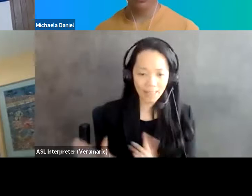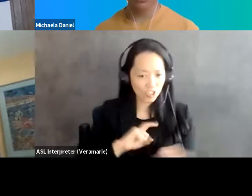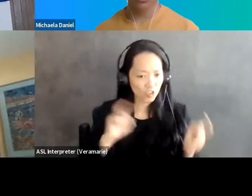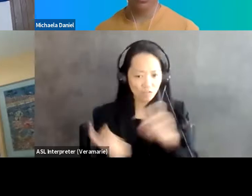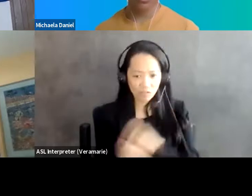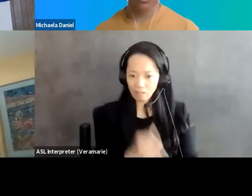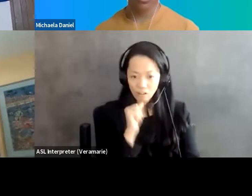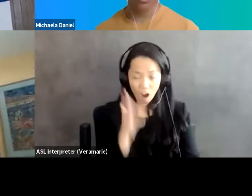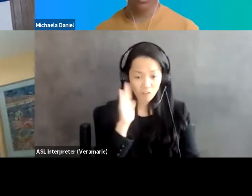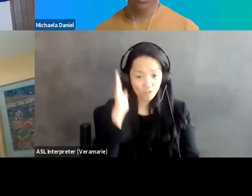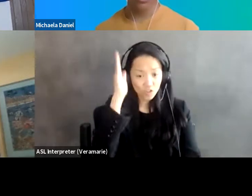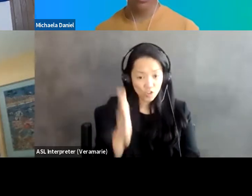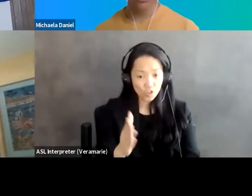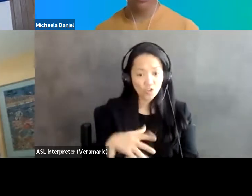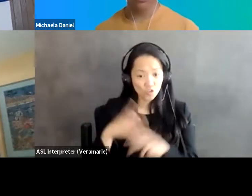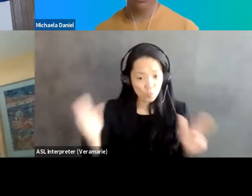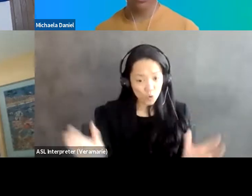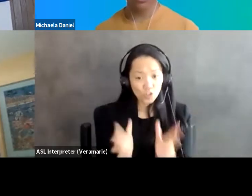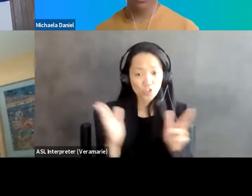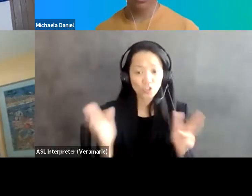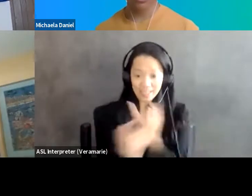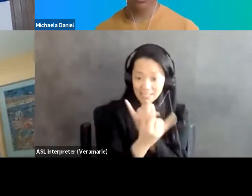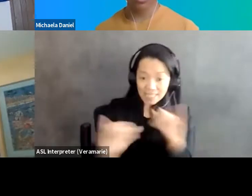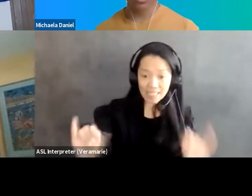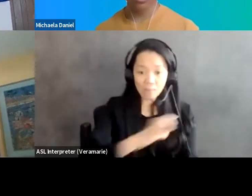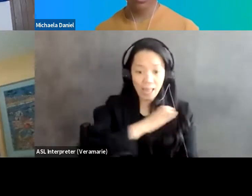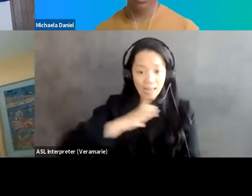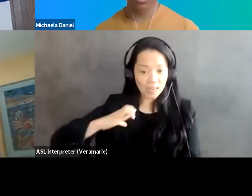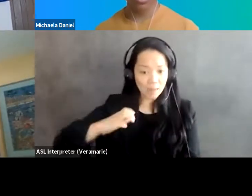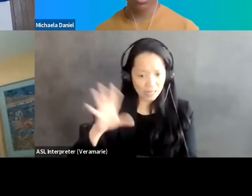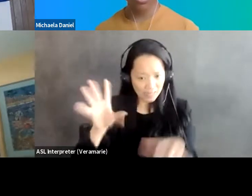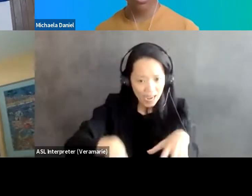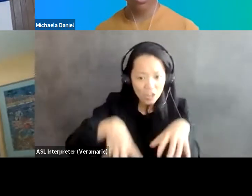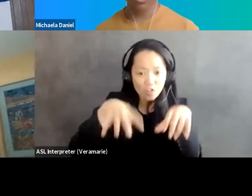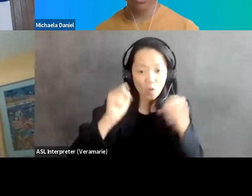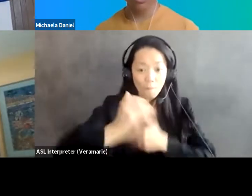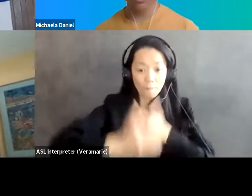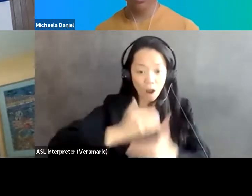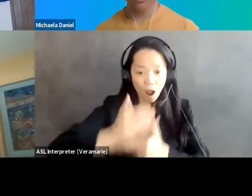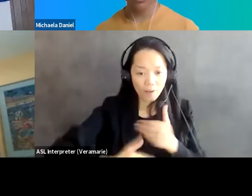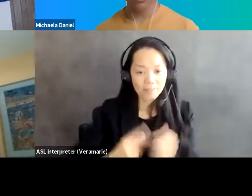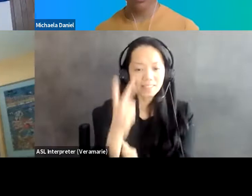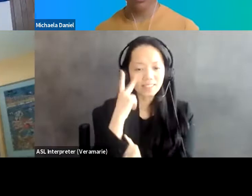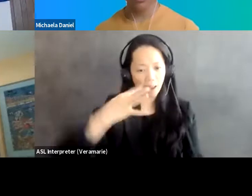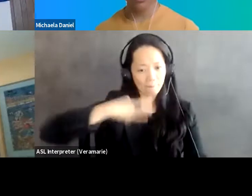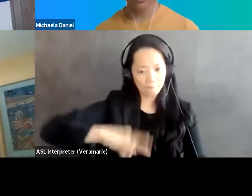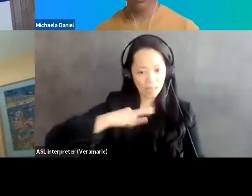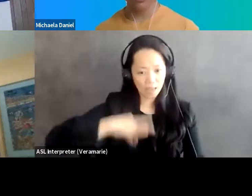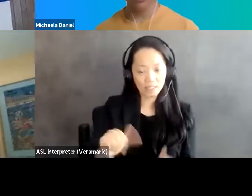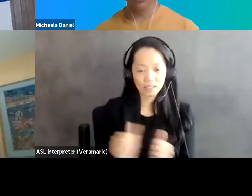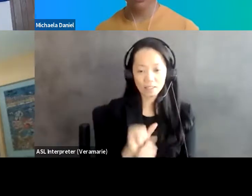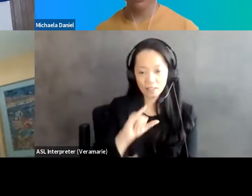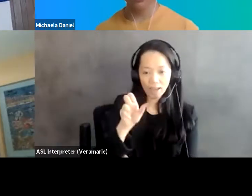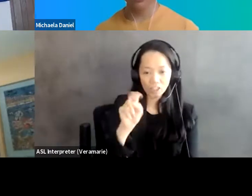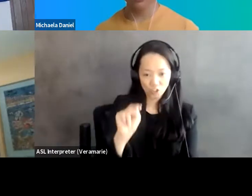stop in the future pushing for an independent commission that can take control of this process, and we can see some of the benefits like Jason